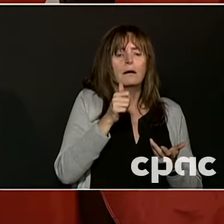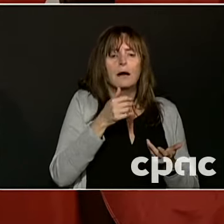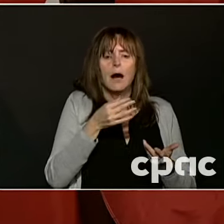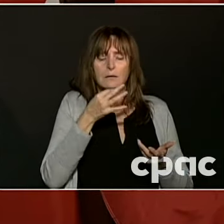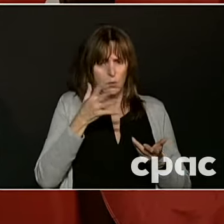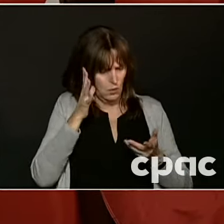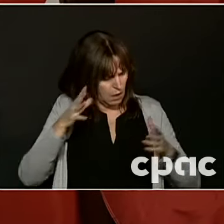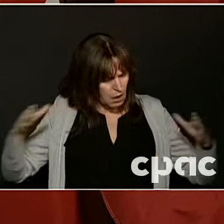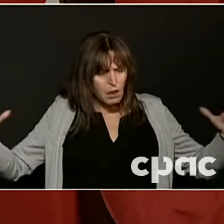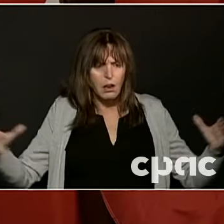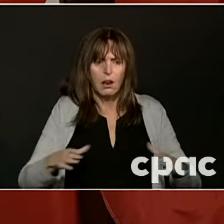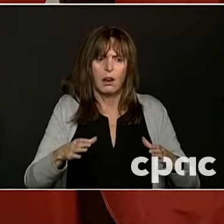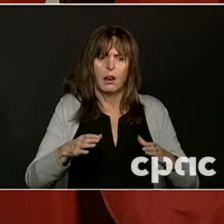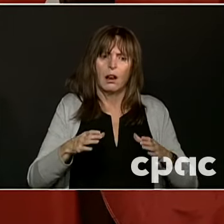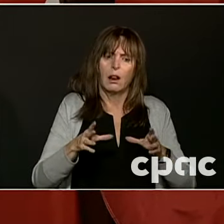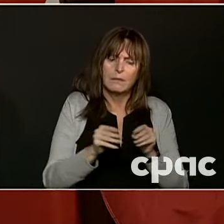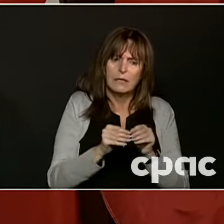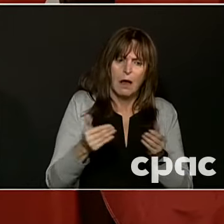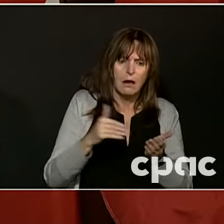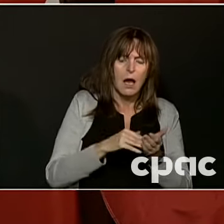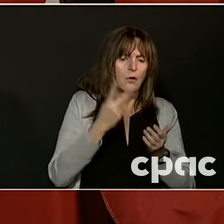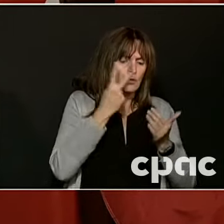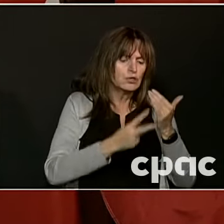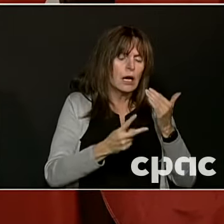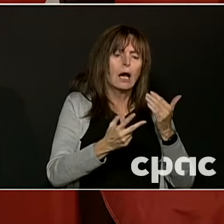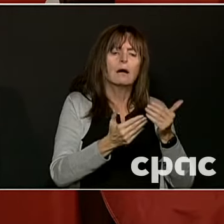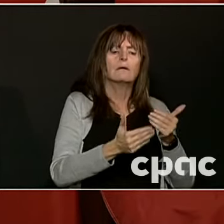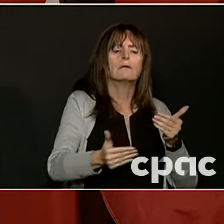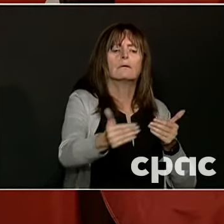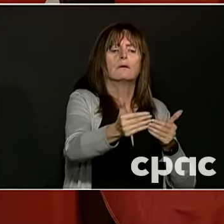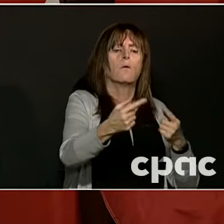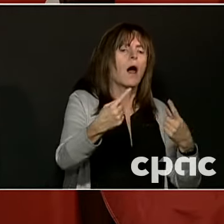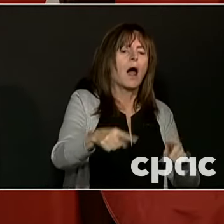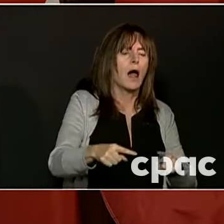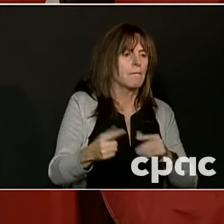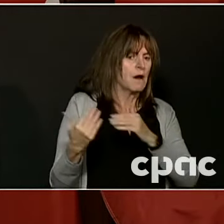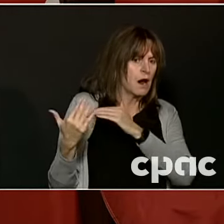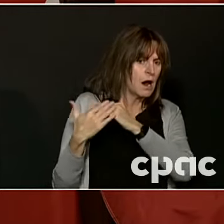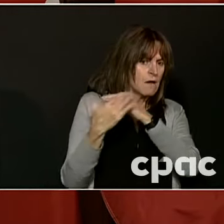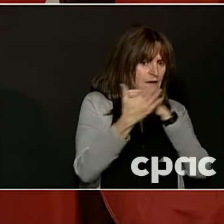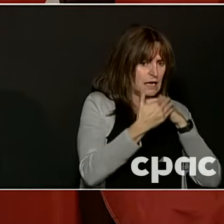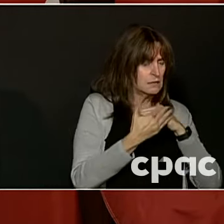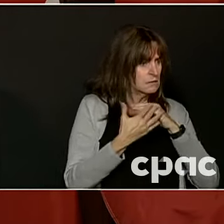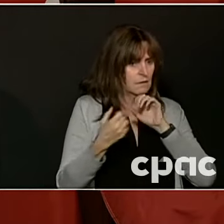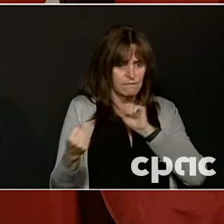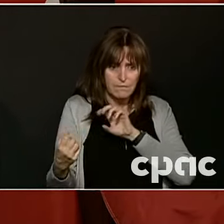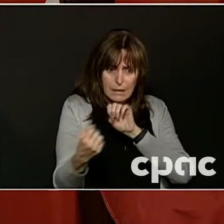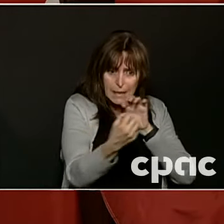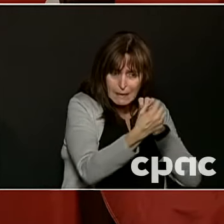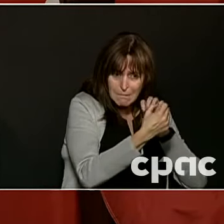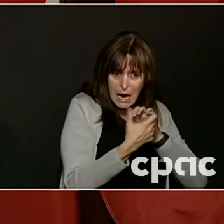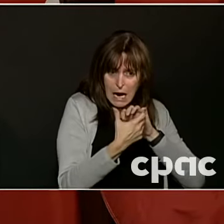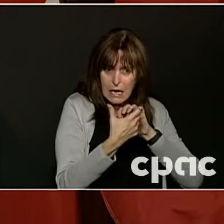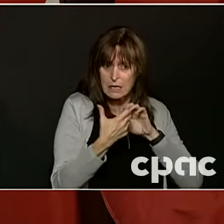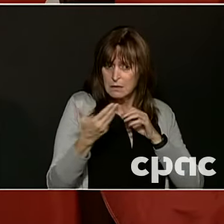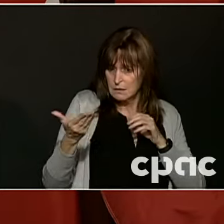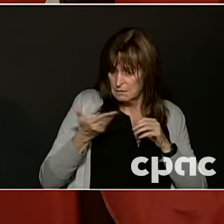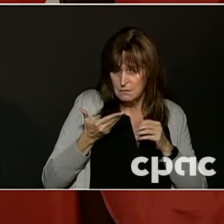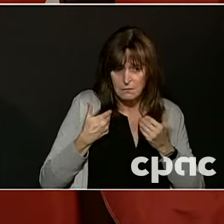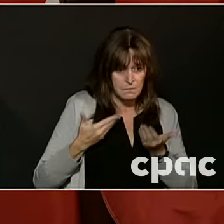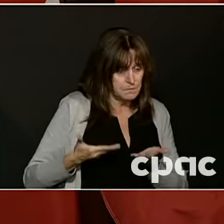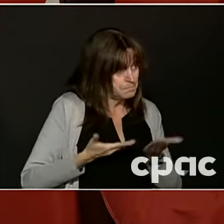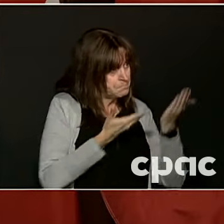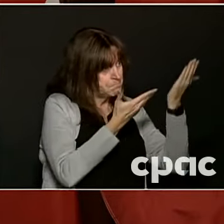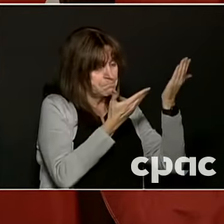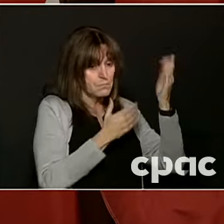and give advice to myself and then that to the minister and onto the Premier and to the Cabinet if we have to take different strident actions